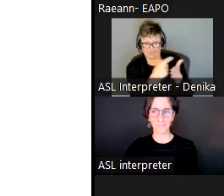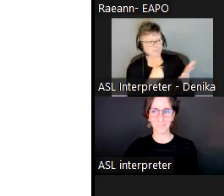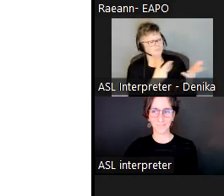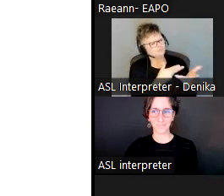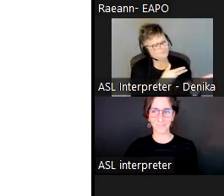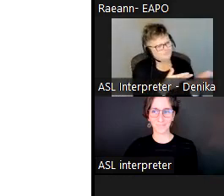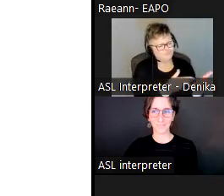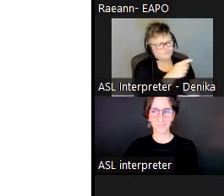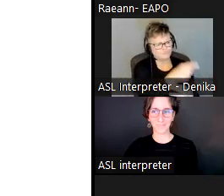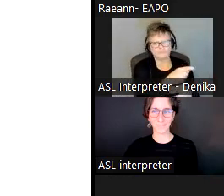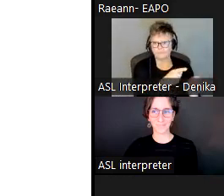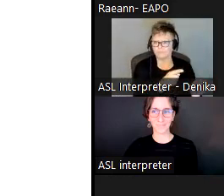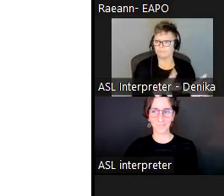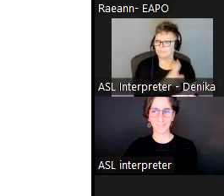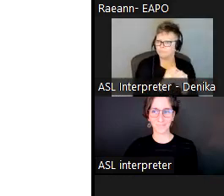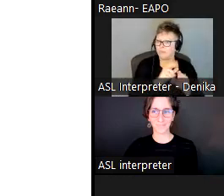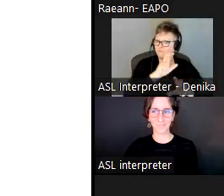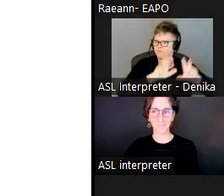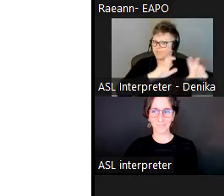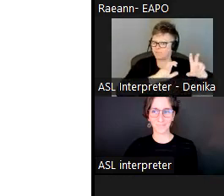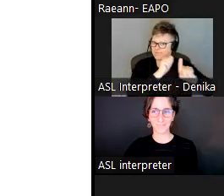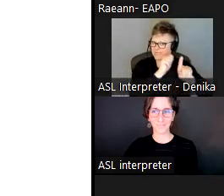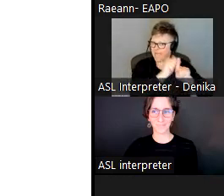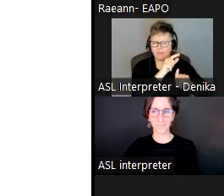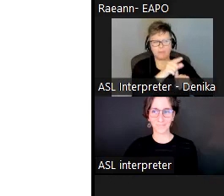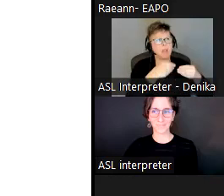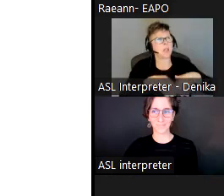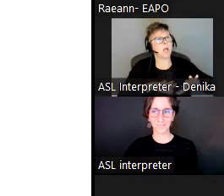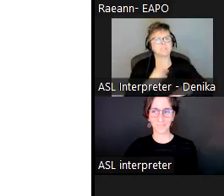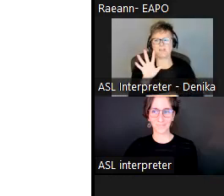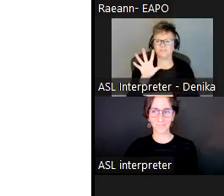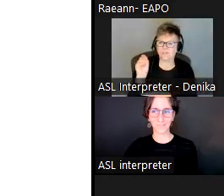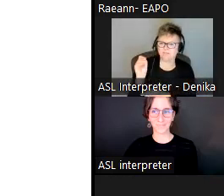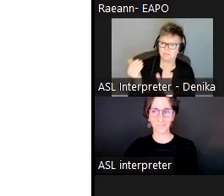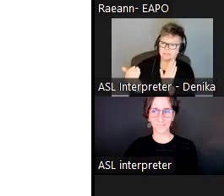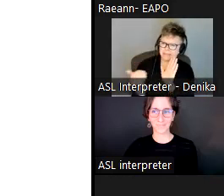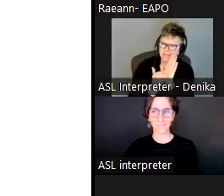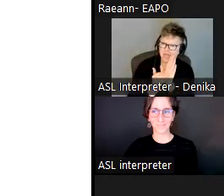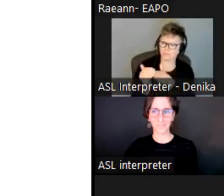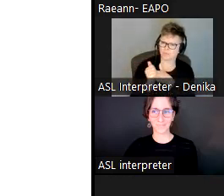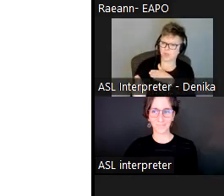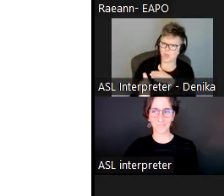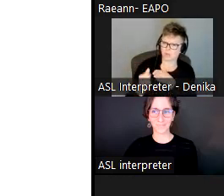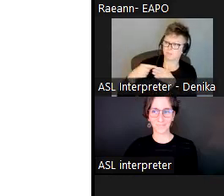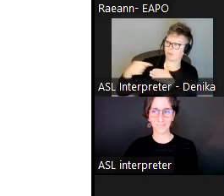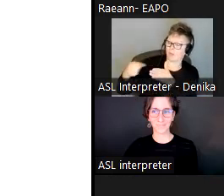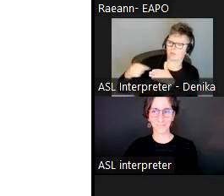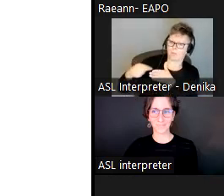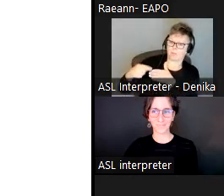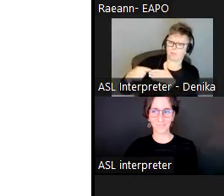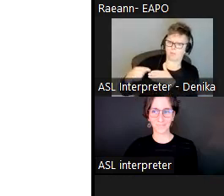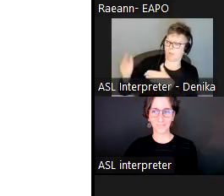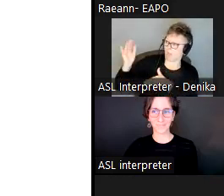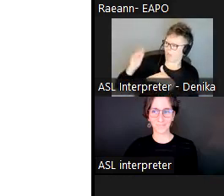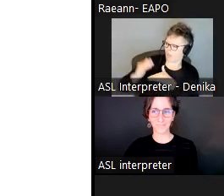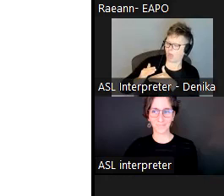of an investment scam where he lost approximately $50,000. And here at the Canadian